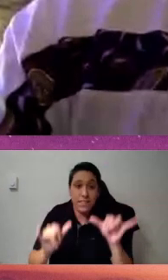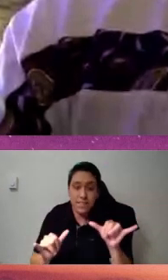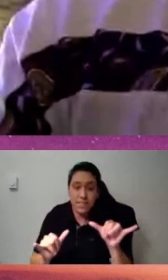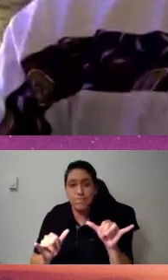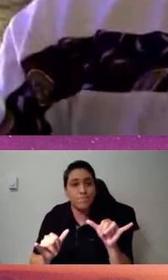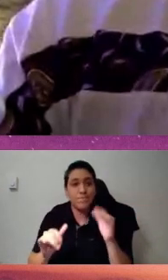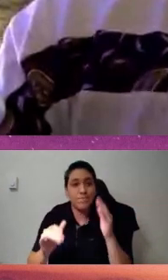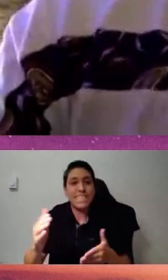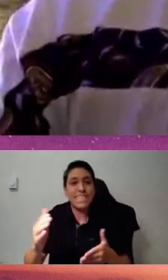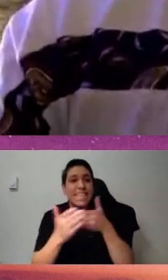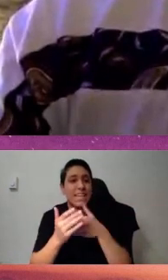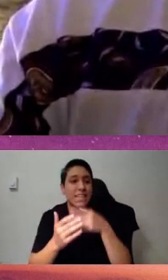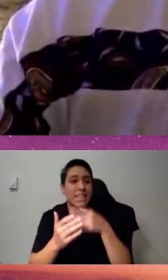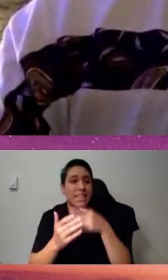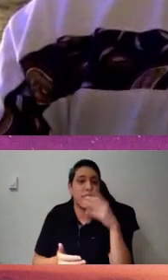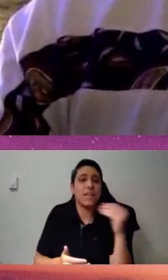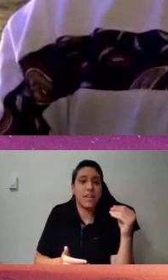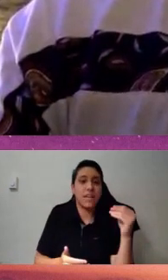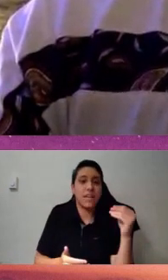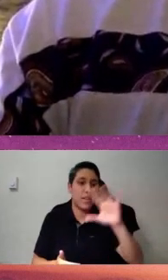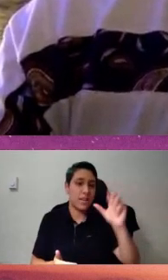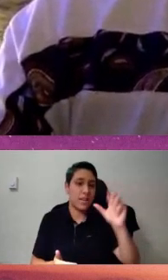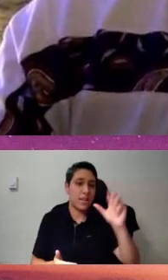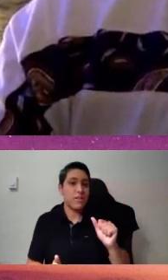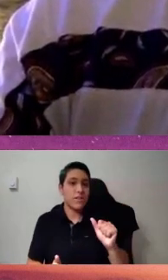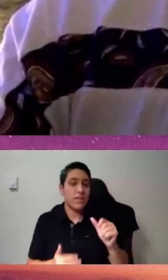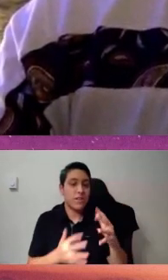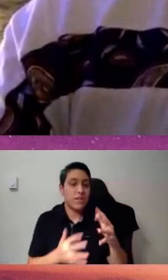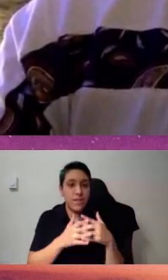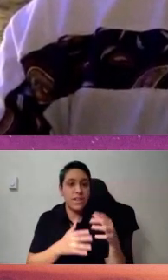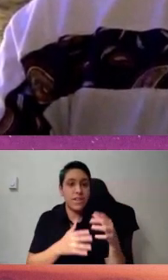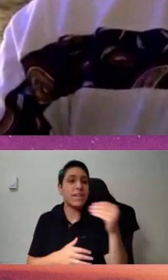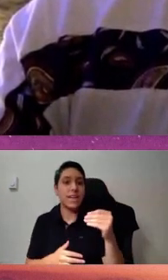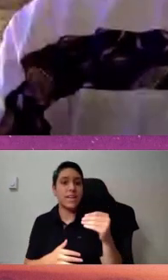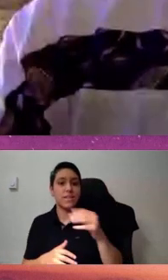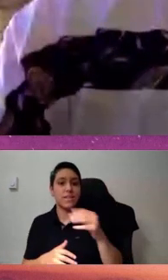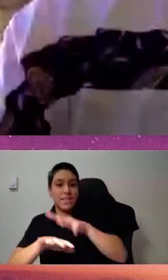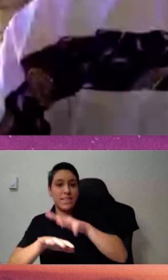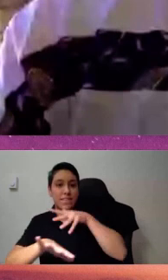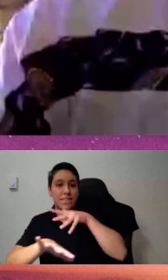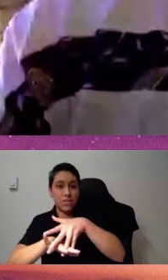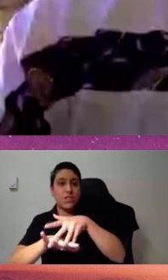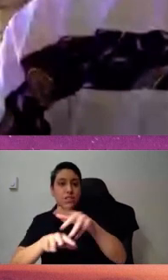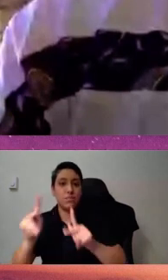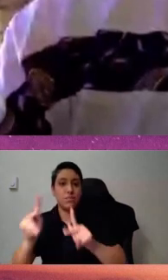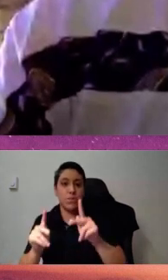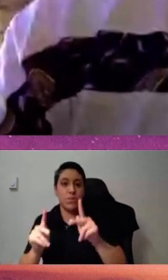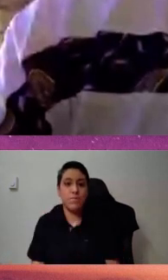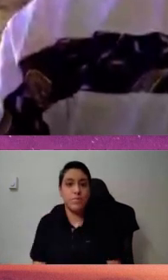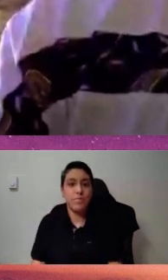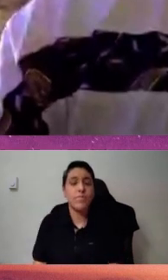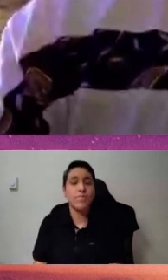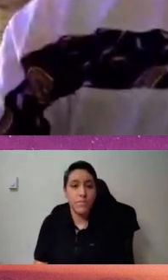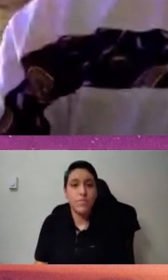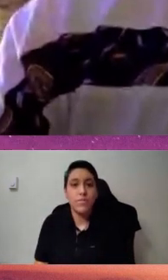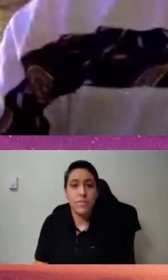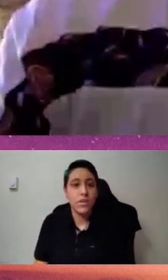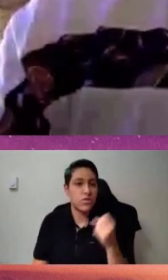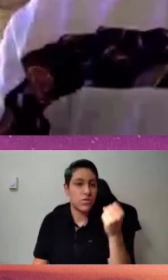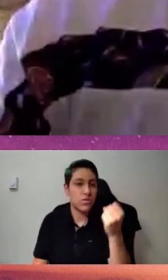Afro-Indigenous peoples, from gaining entry into educational